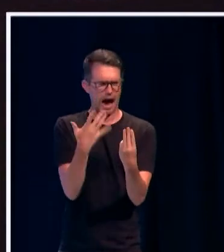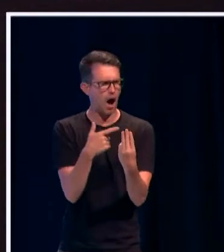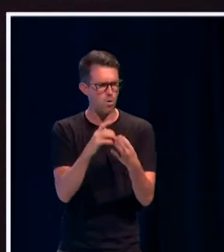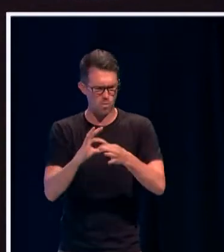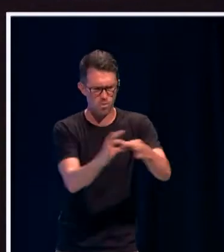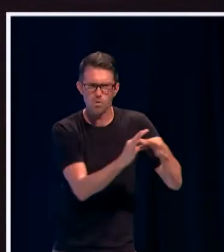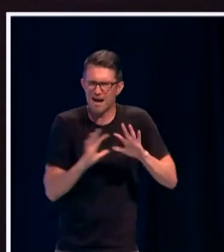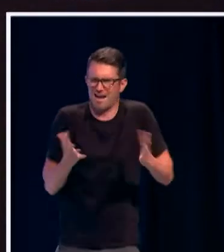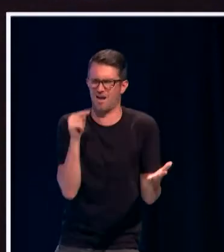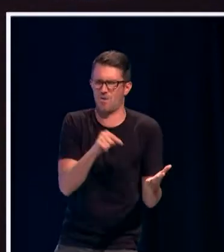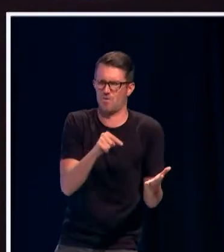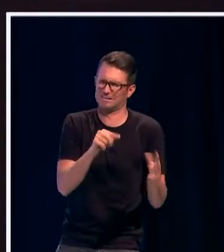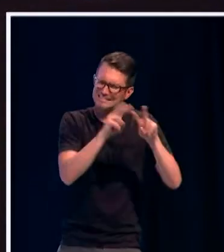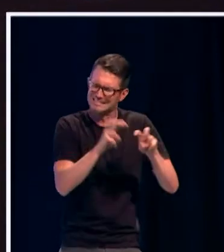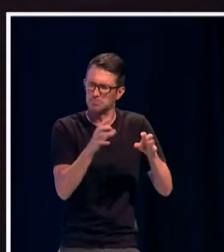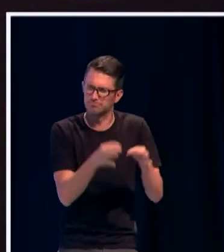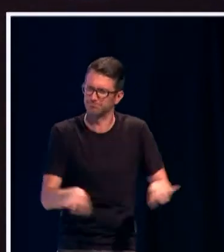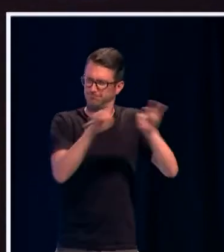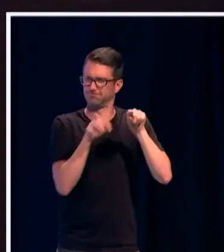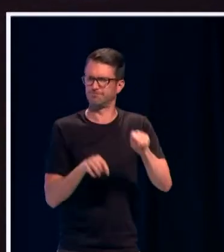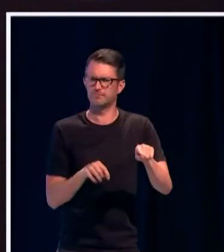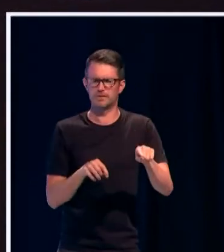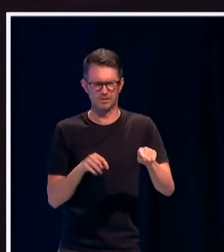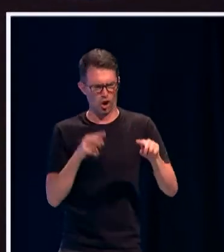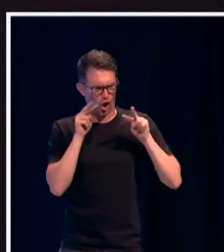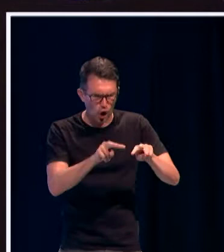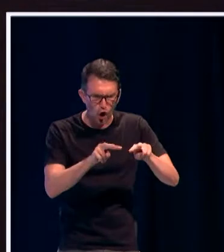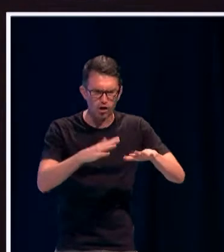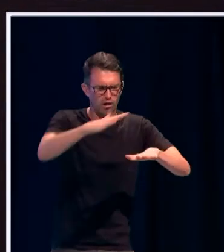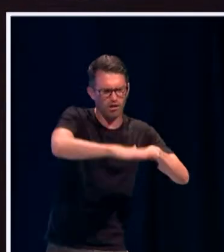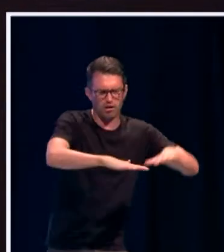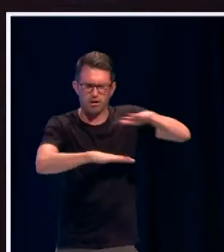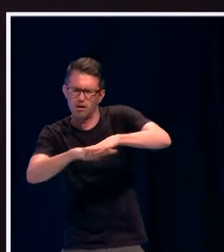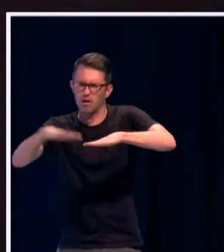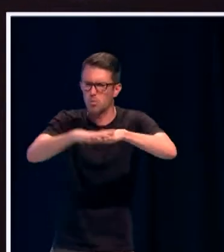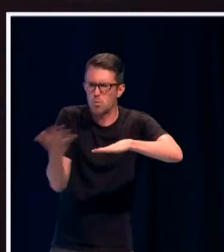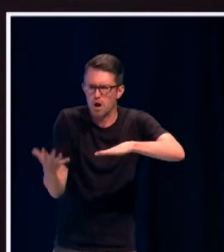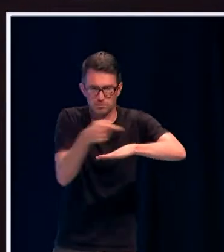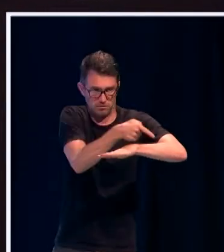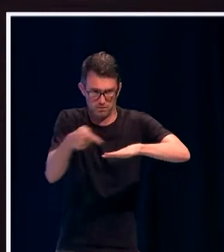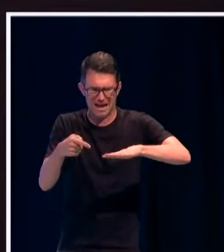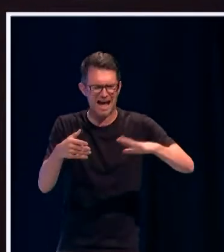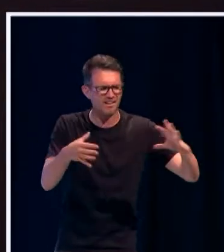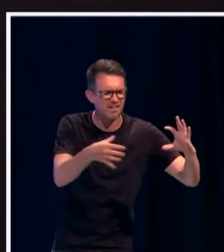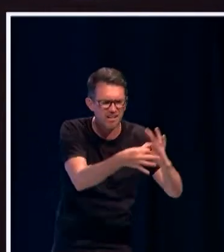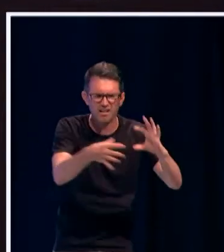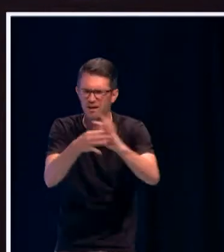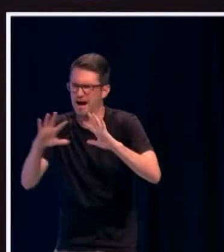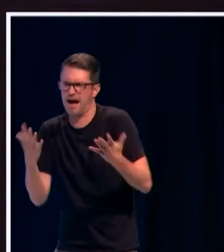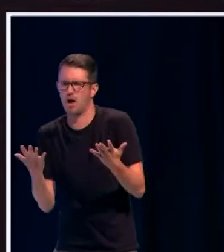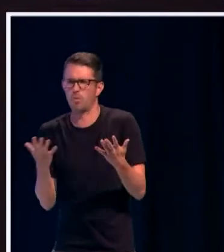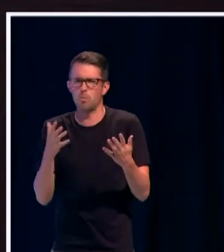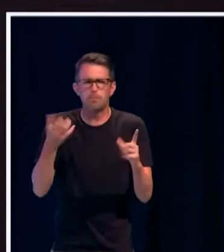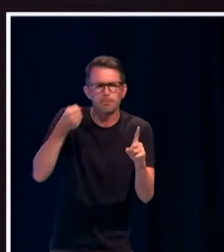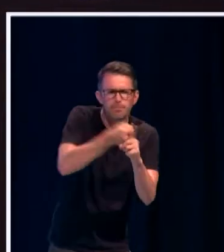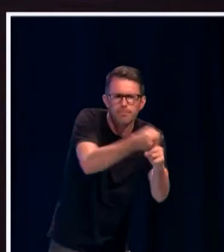the connections, we see the link, and we see the intersections of our identities, which is a great